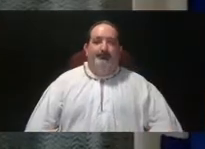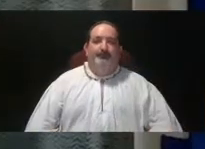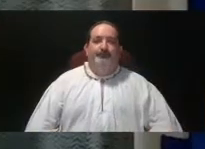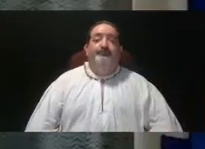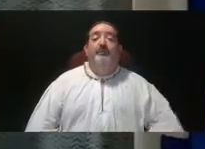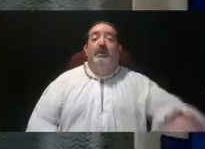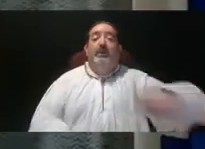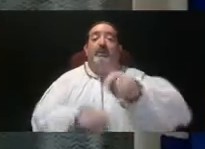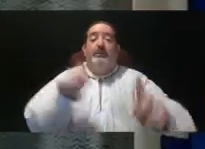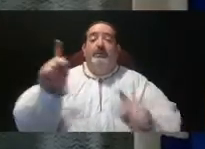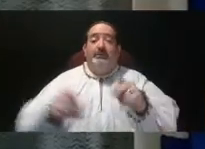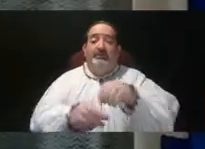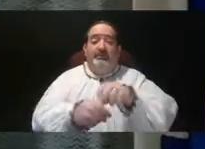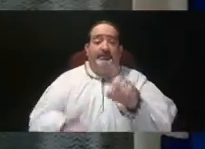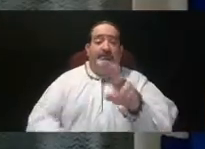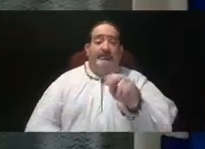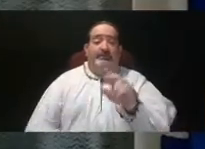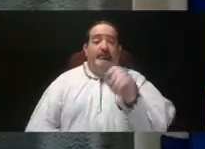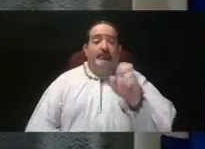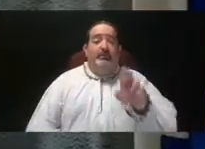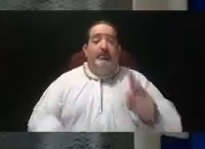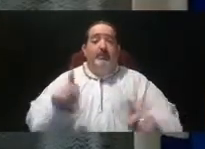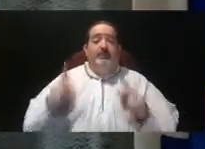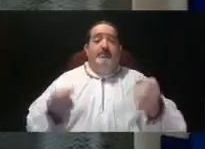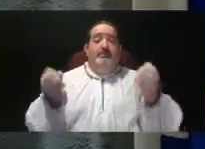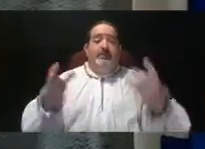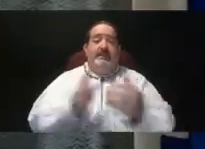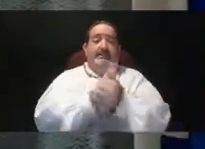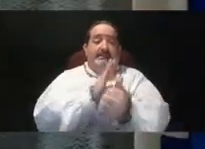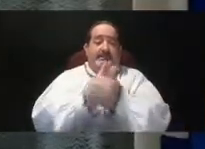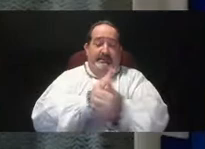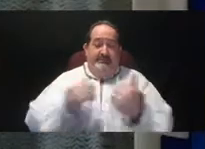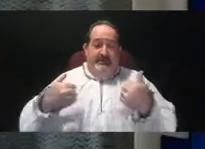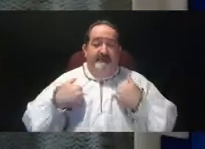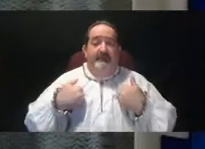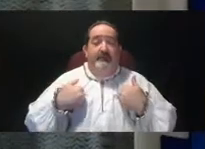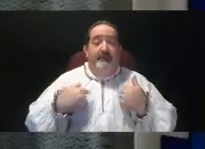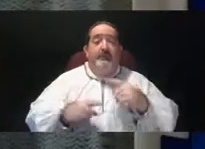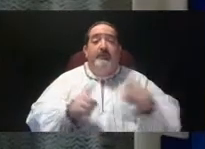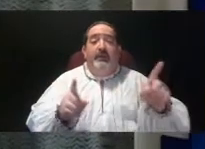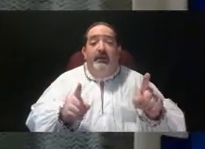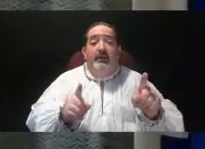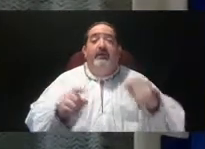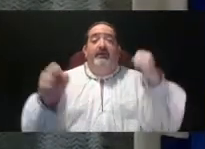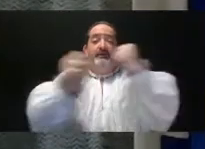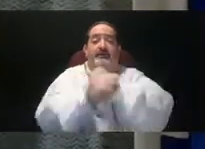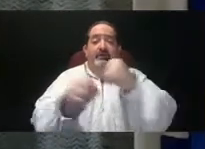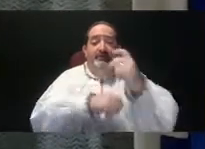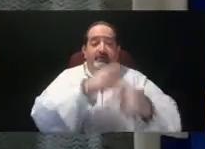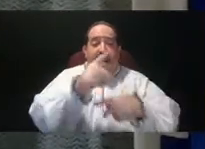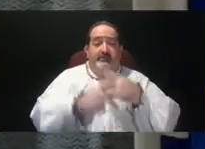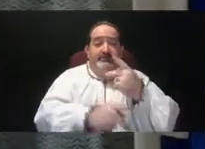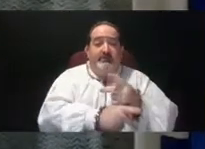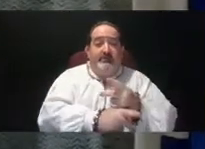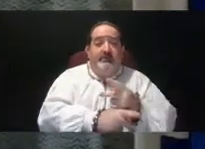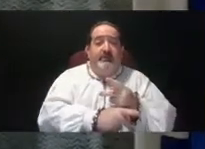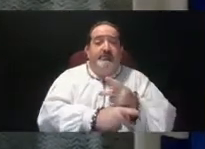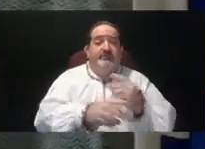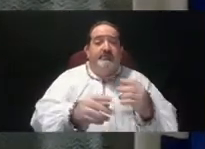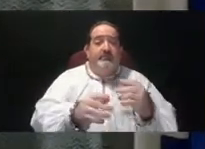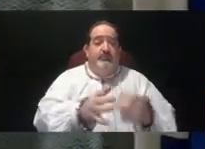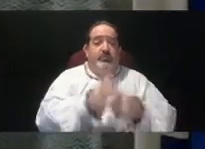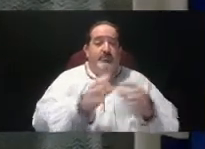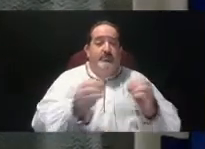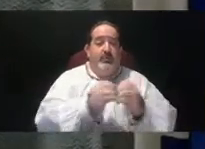Among the populace of Donor are people of many skills. However, the fighting forms of our society require more than